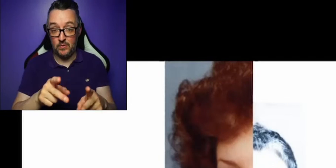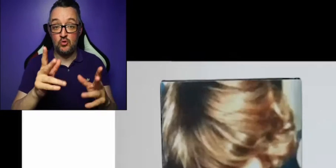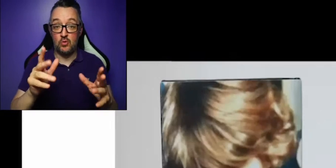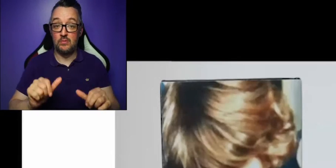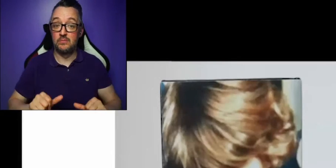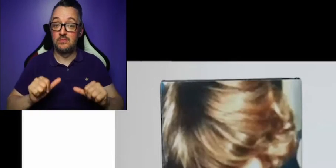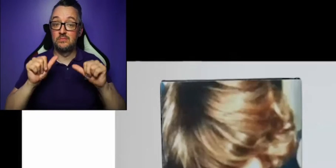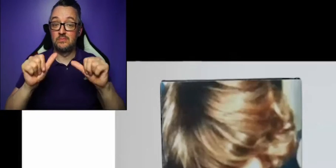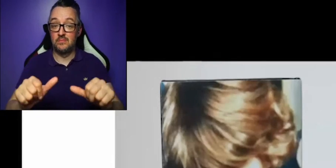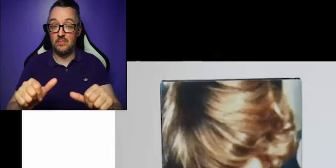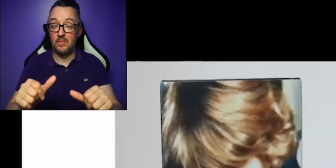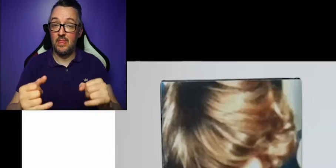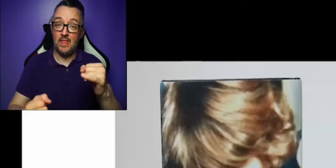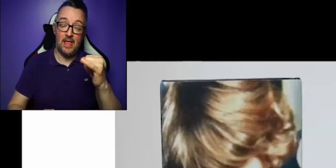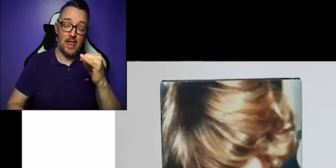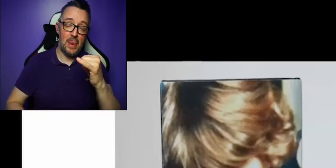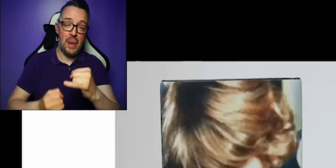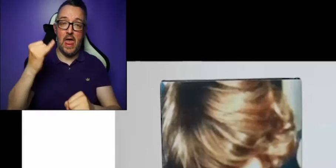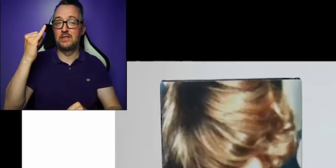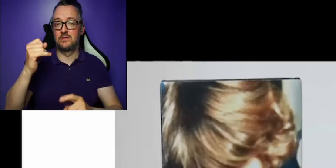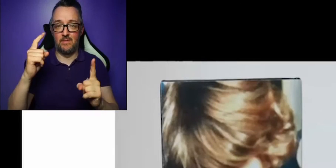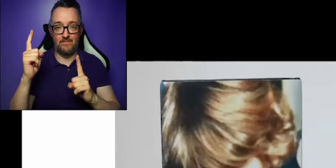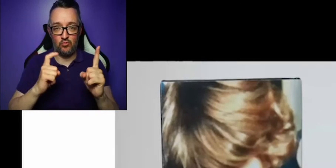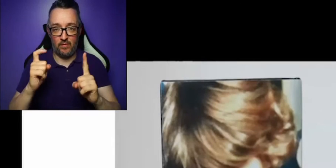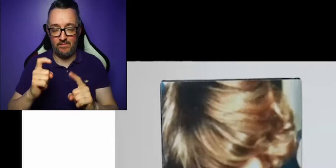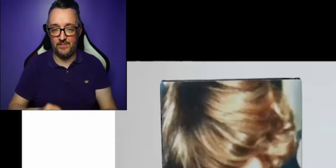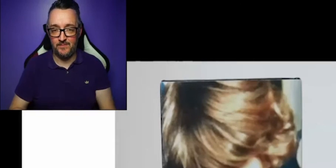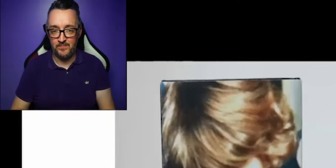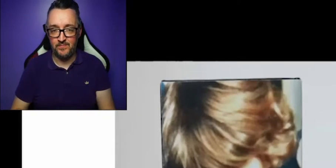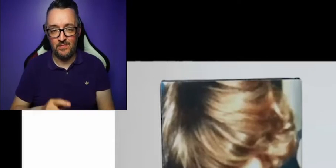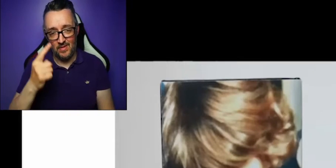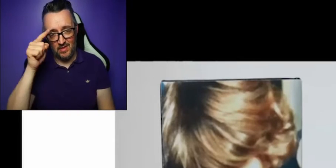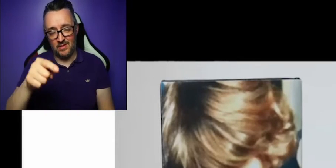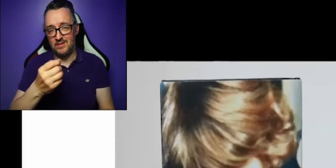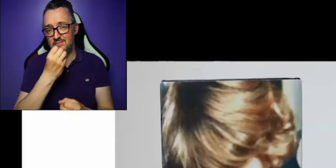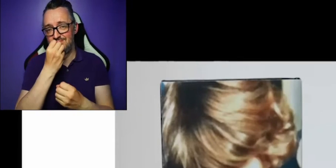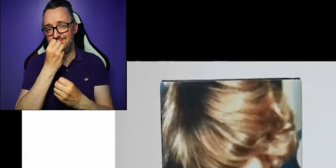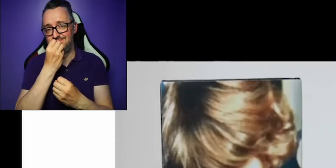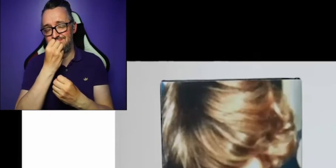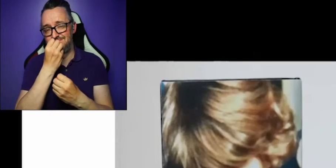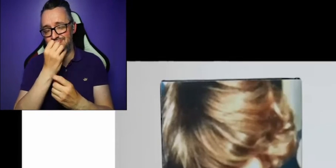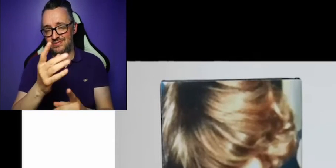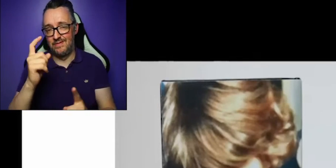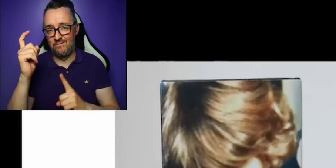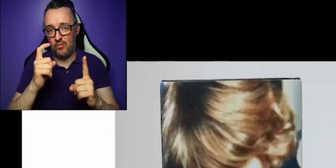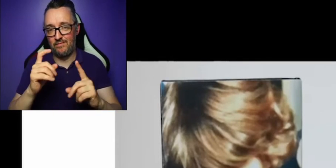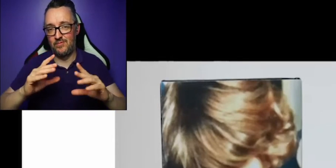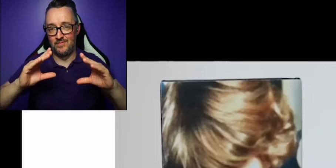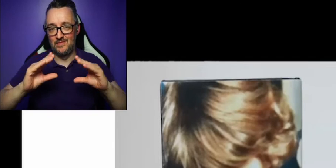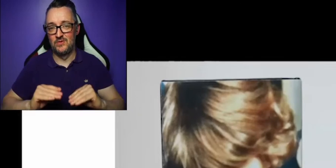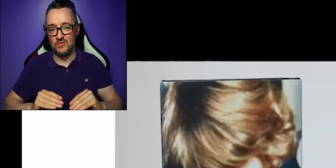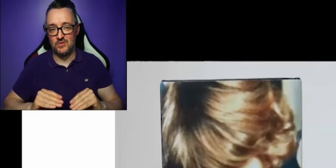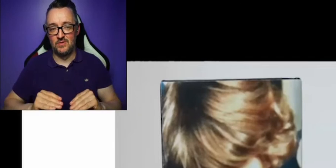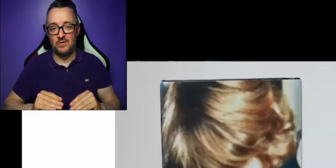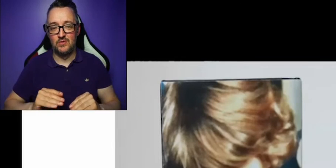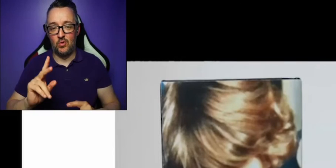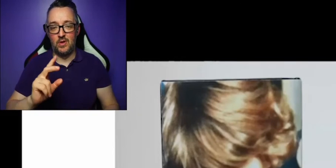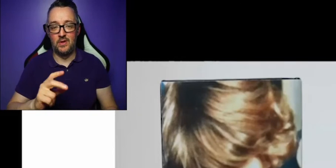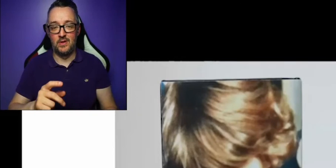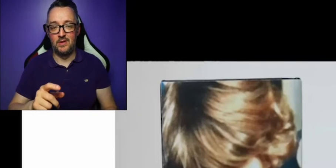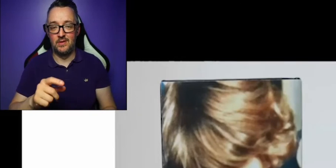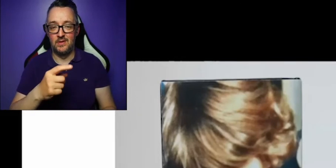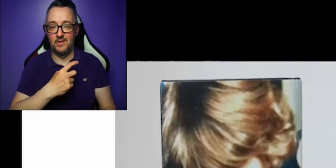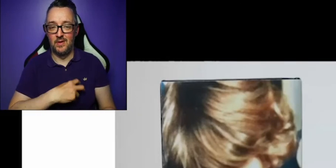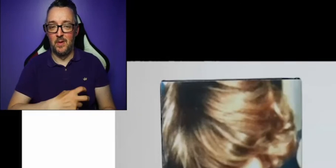Which leads us on to our final photo, which I thought was a really lovely photo to end on. And this kind of brooch within